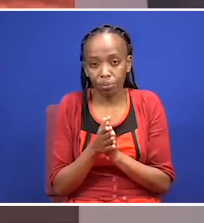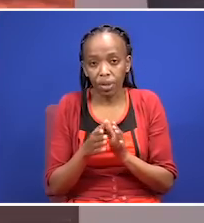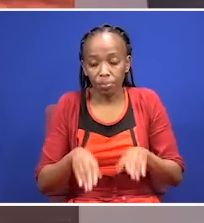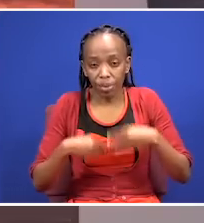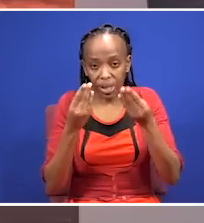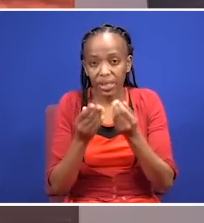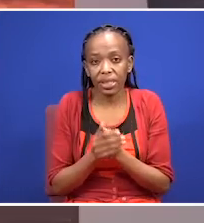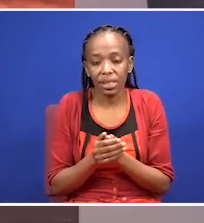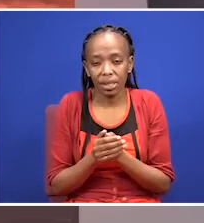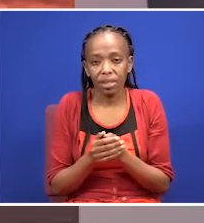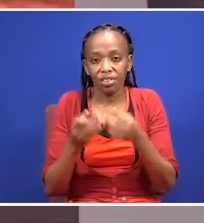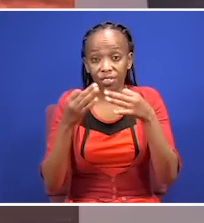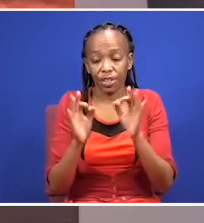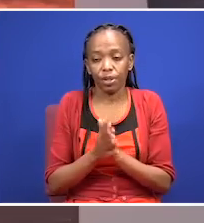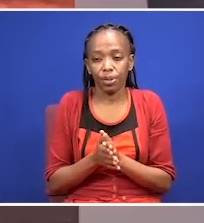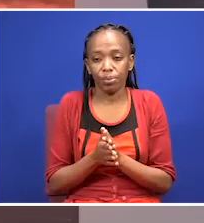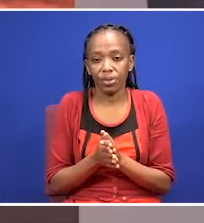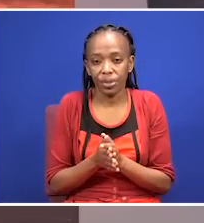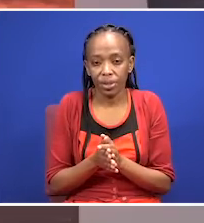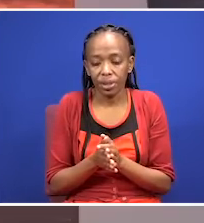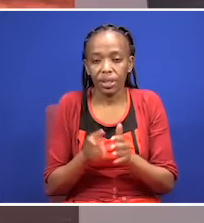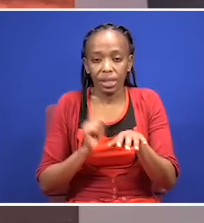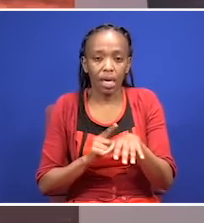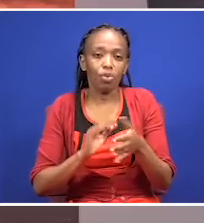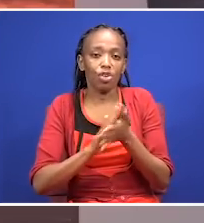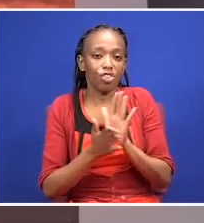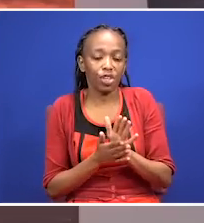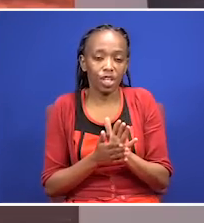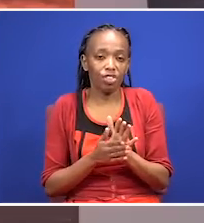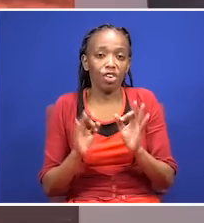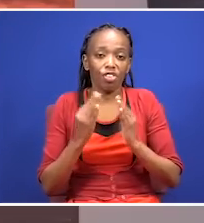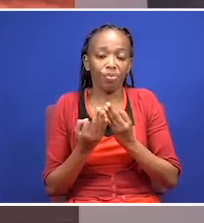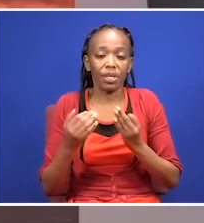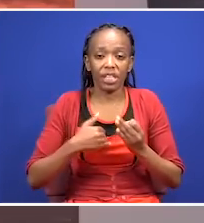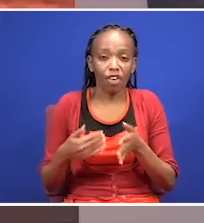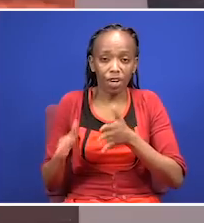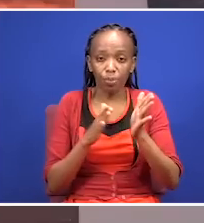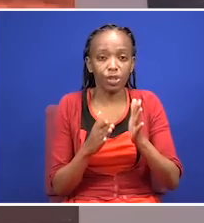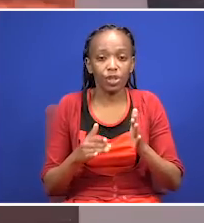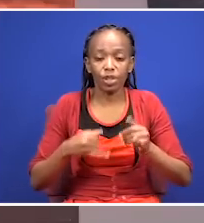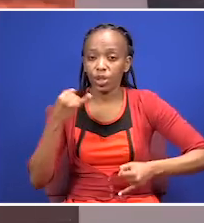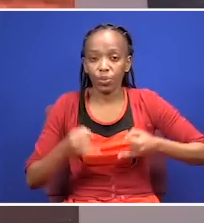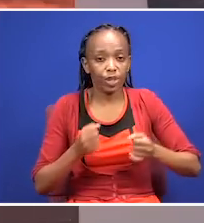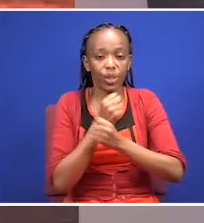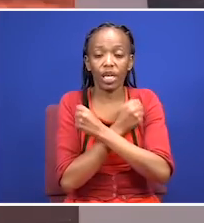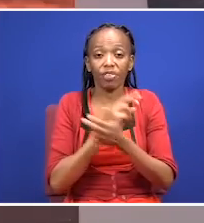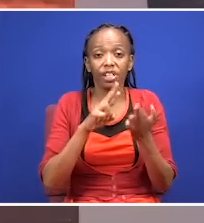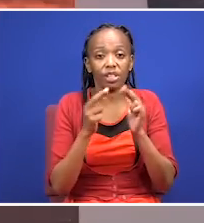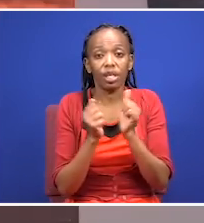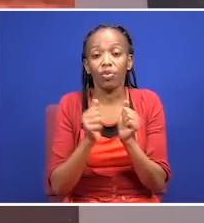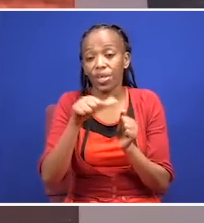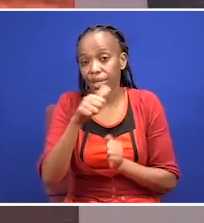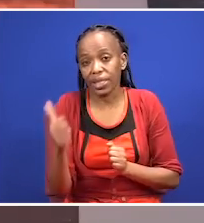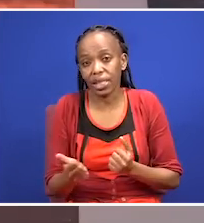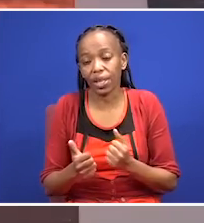about freedom upon forgiveness our families will have an opportunity to enjoy loving relationships with